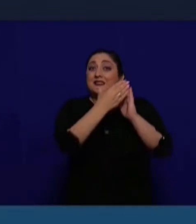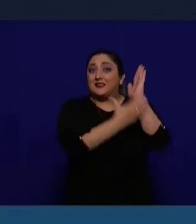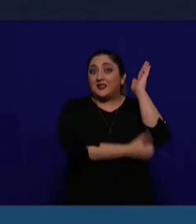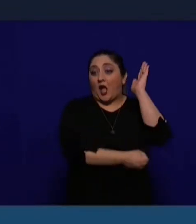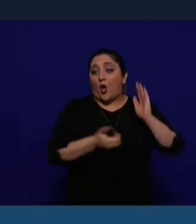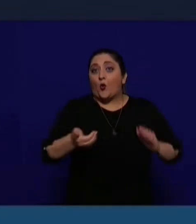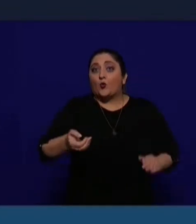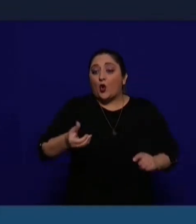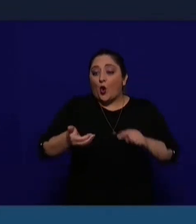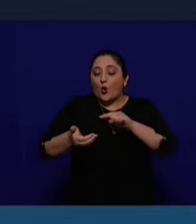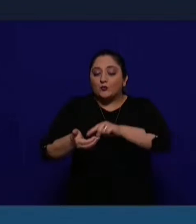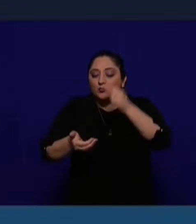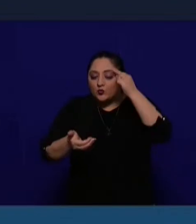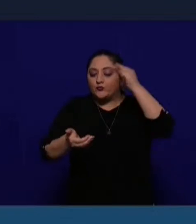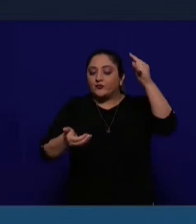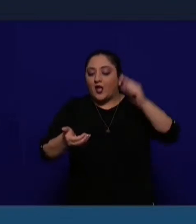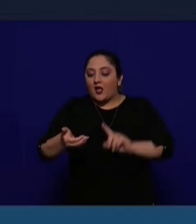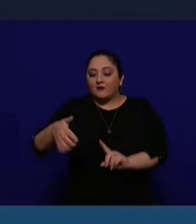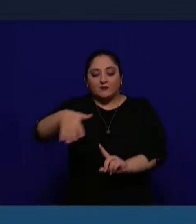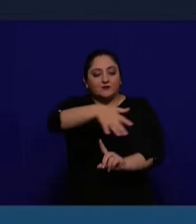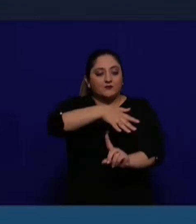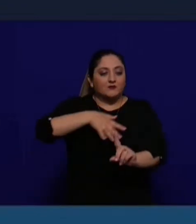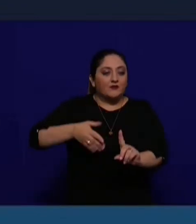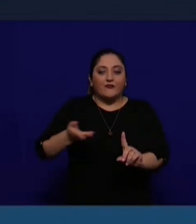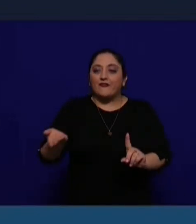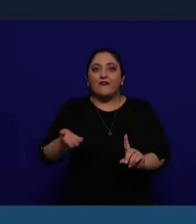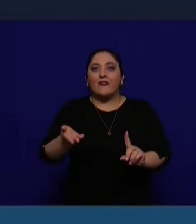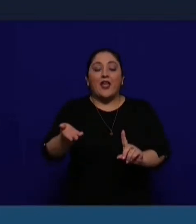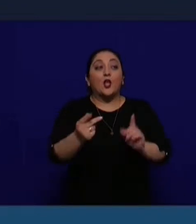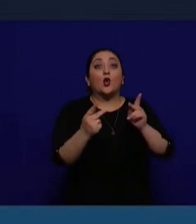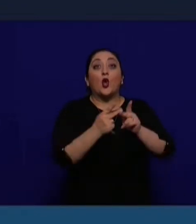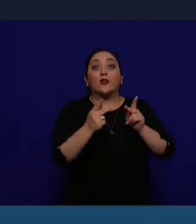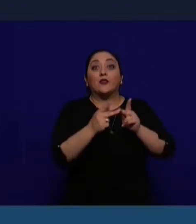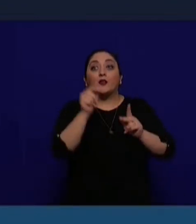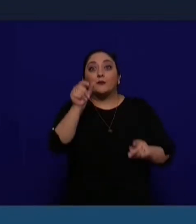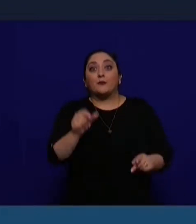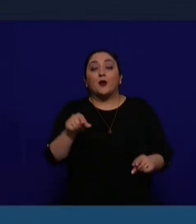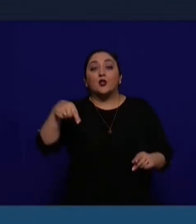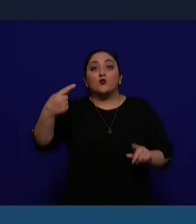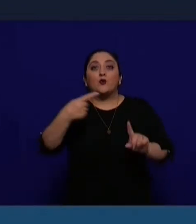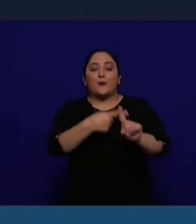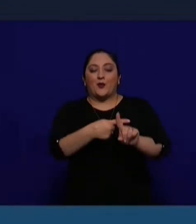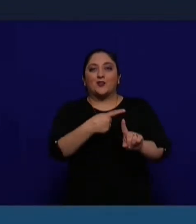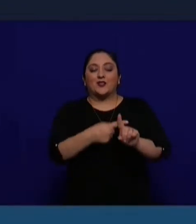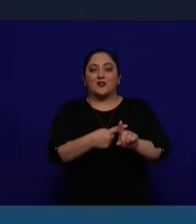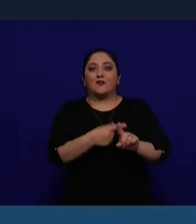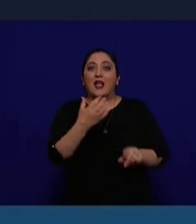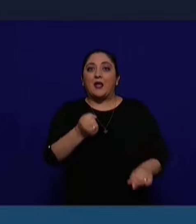l-app u jkun jista' jkun jaf jekk kienx qiegħed kuntatt ma' xi ħadd li huwa pożittiv. Infatti għandna